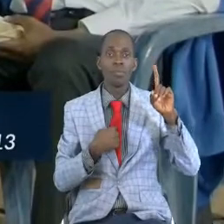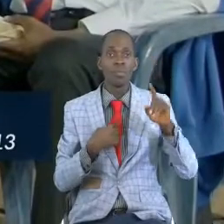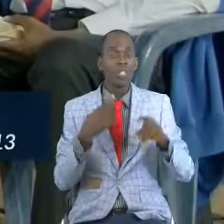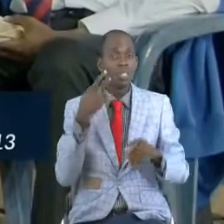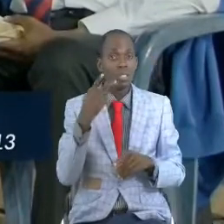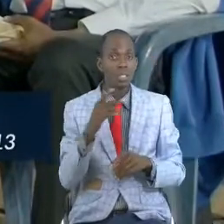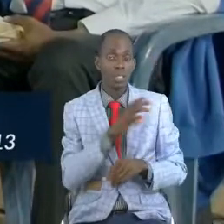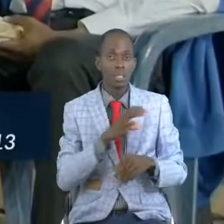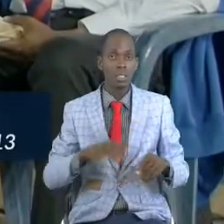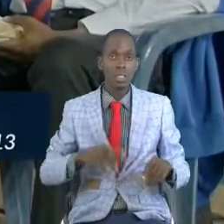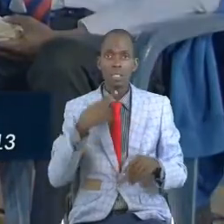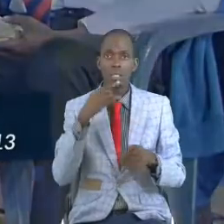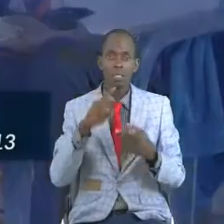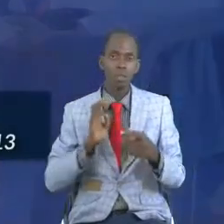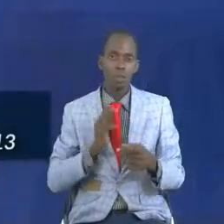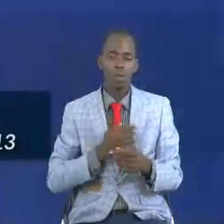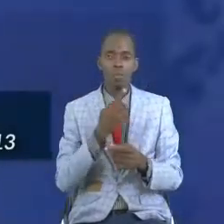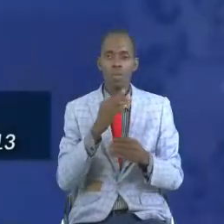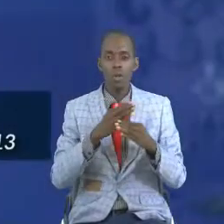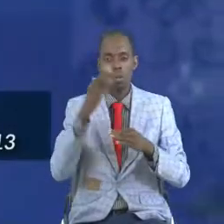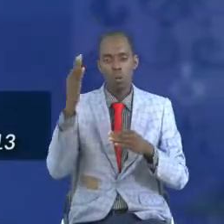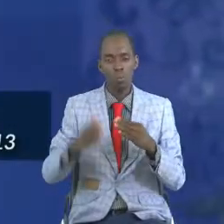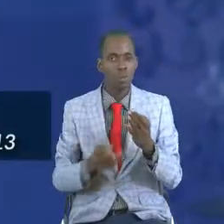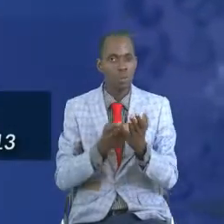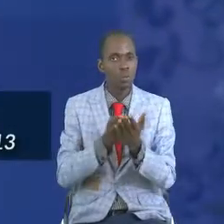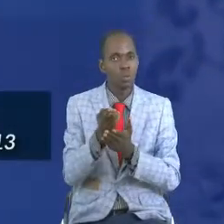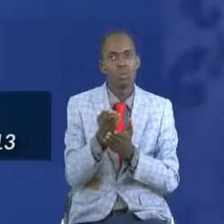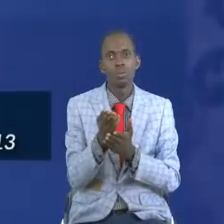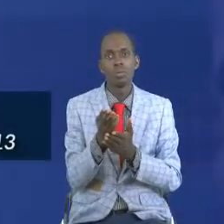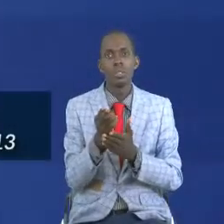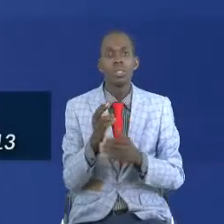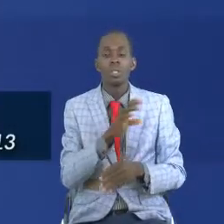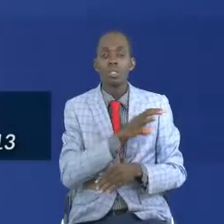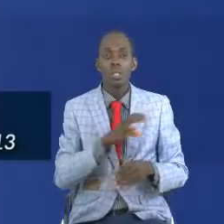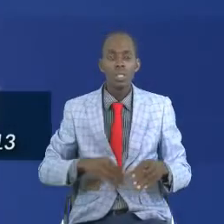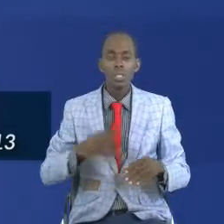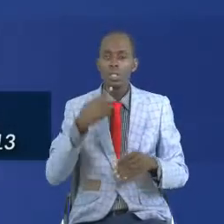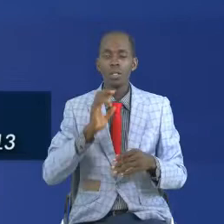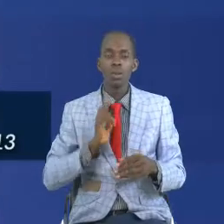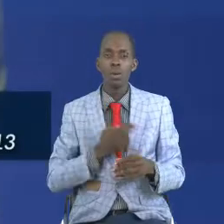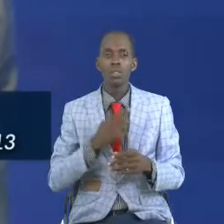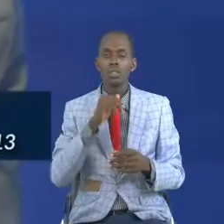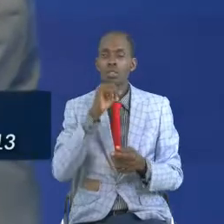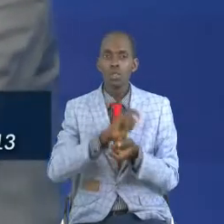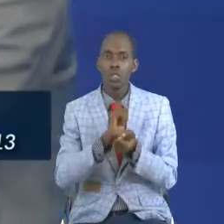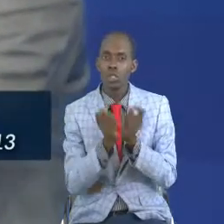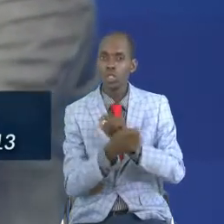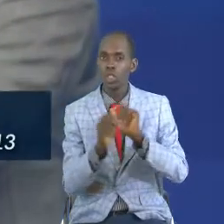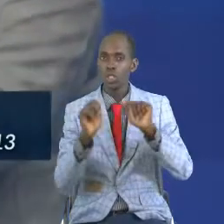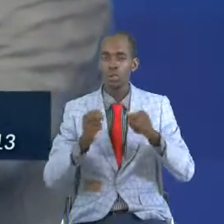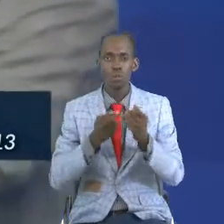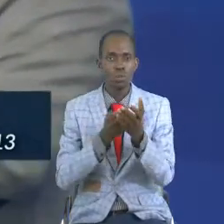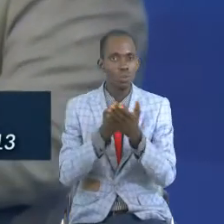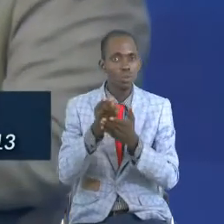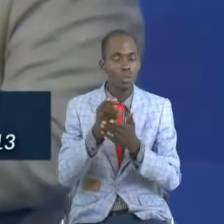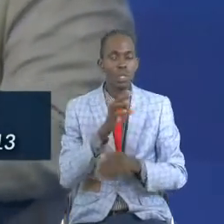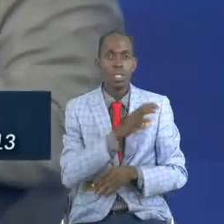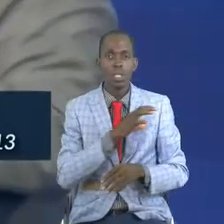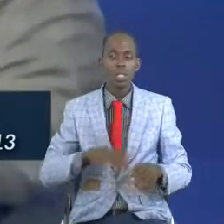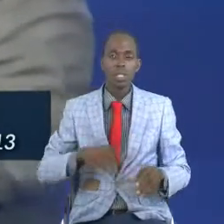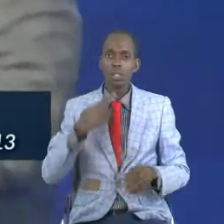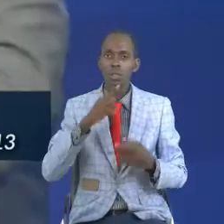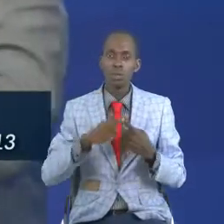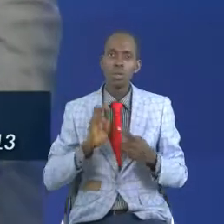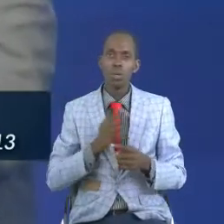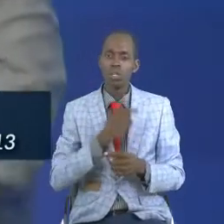absolute truth he told us the unchangeable truth he told us the eternal truth